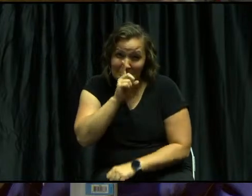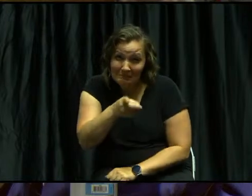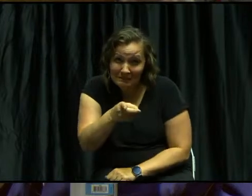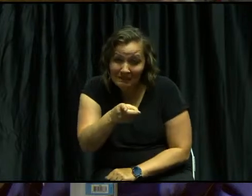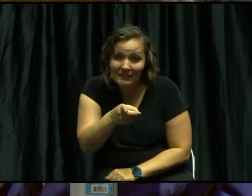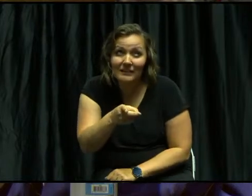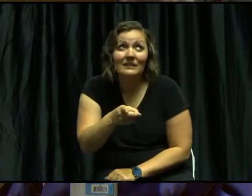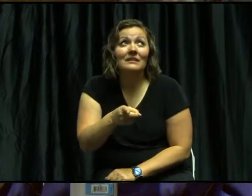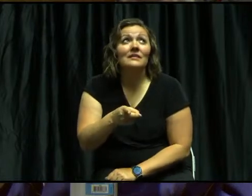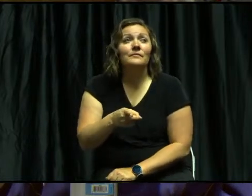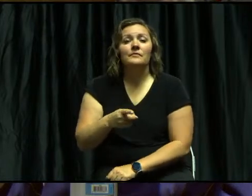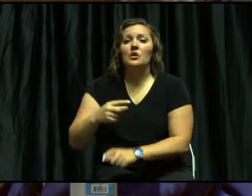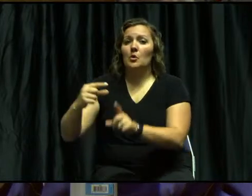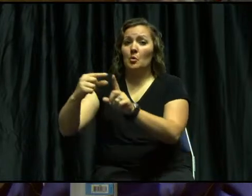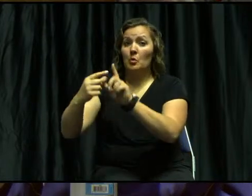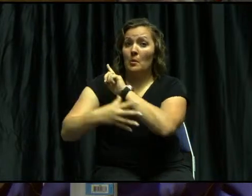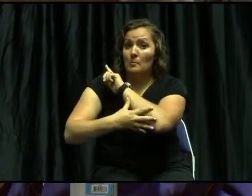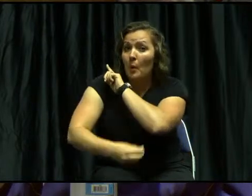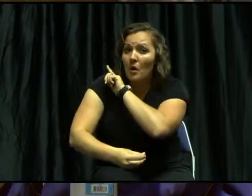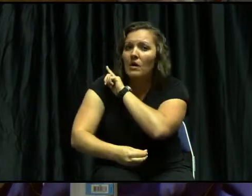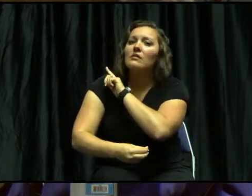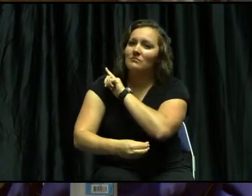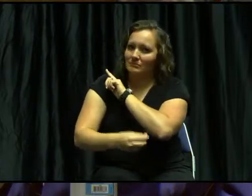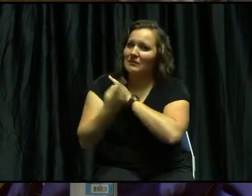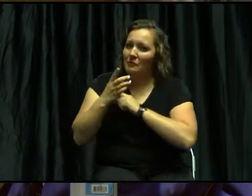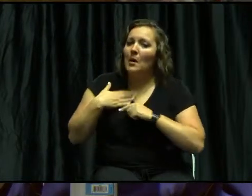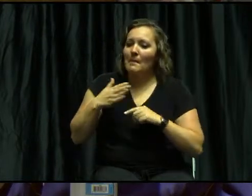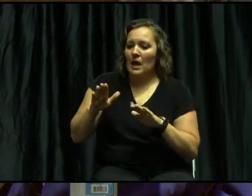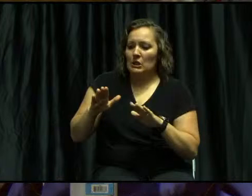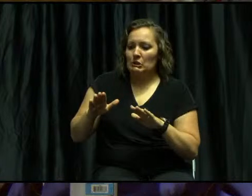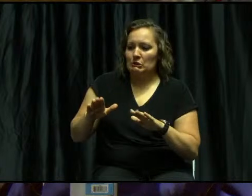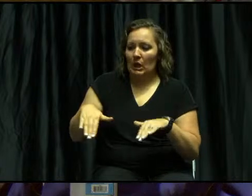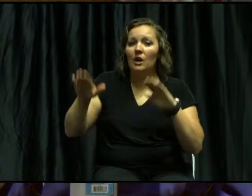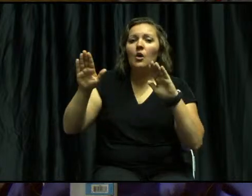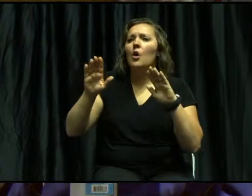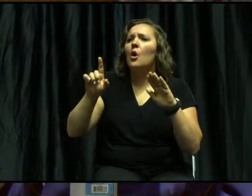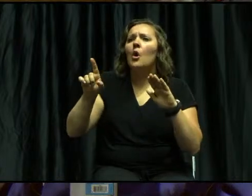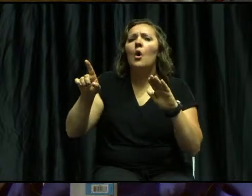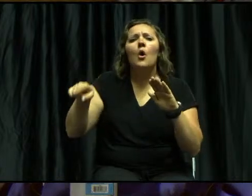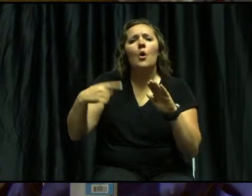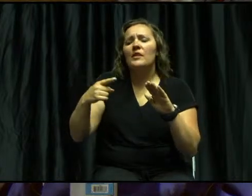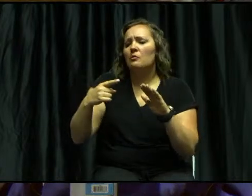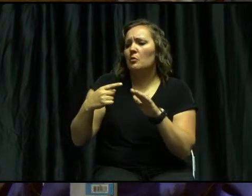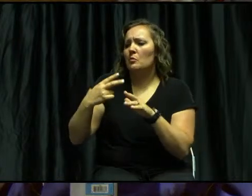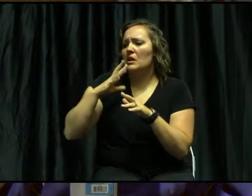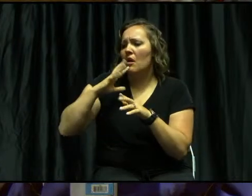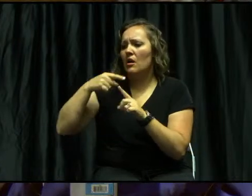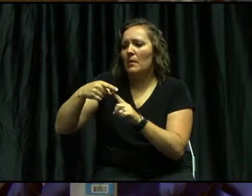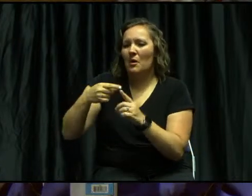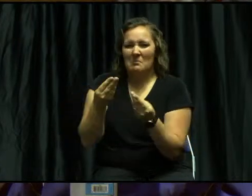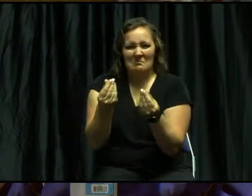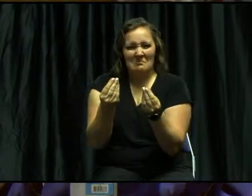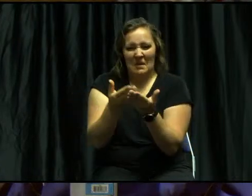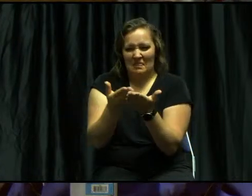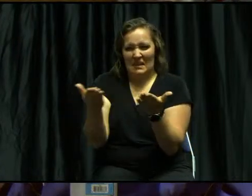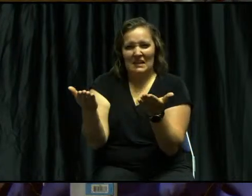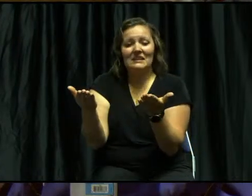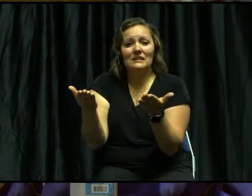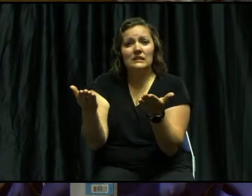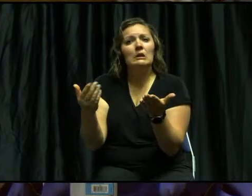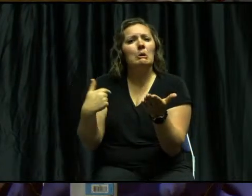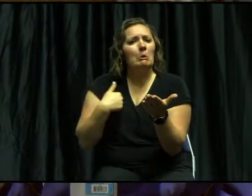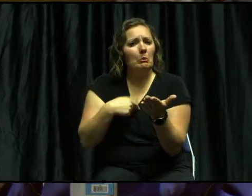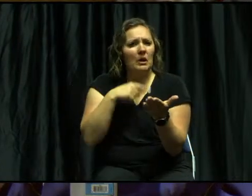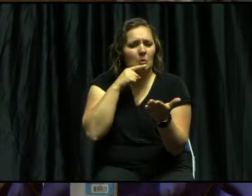poor can be used for my childhood, but only when referring to materialistic things. We were